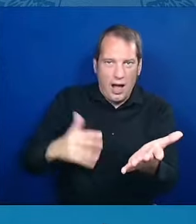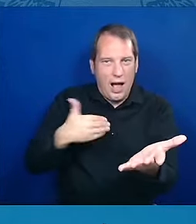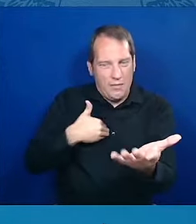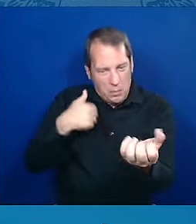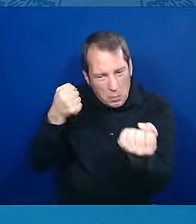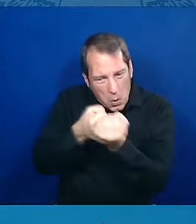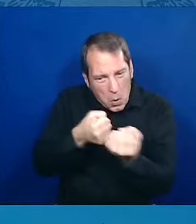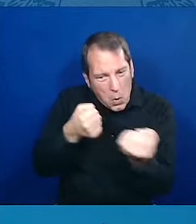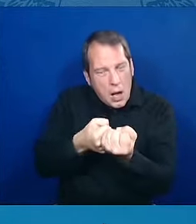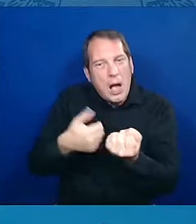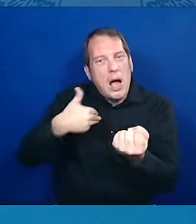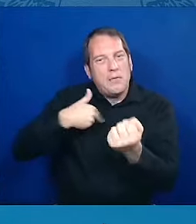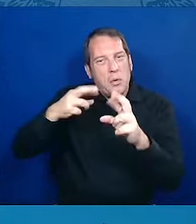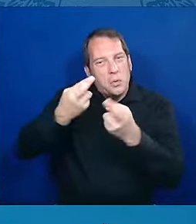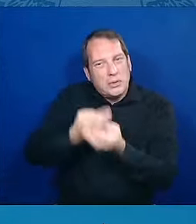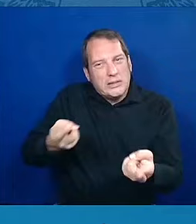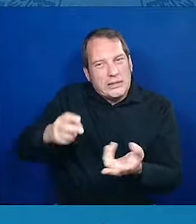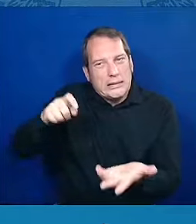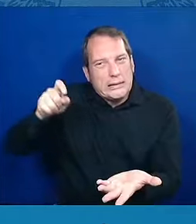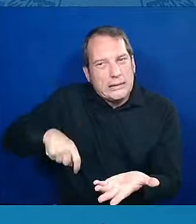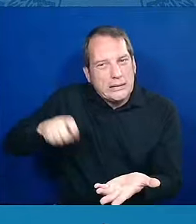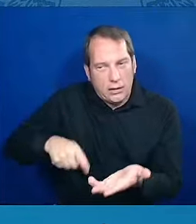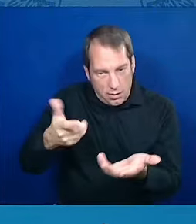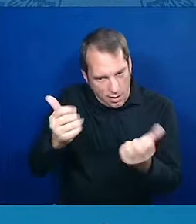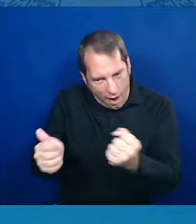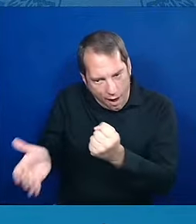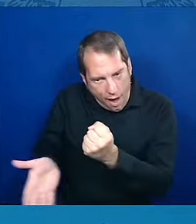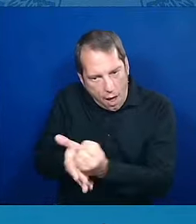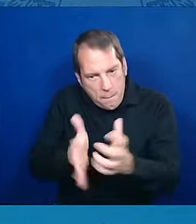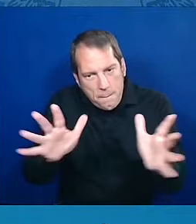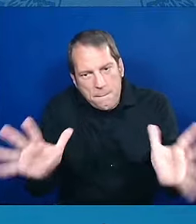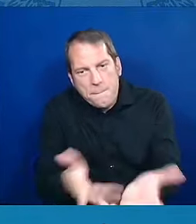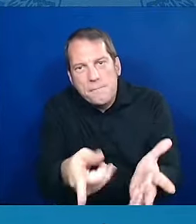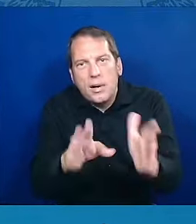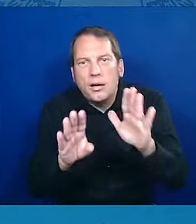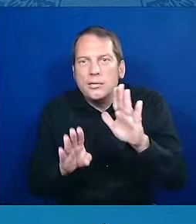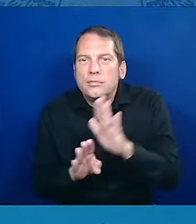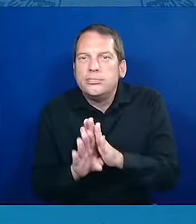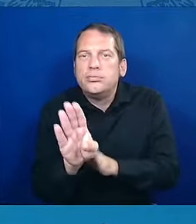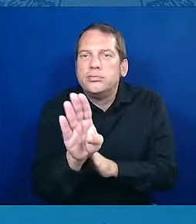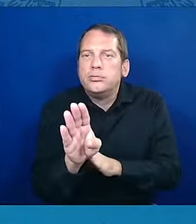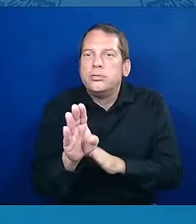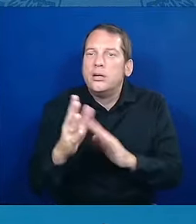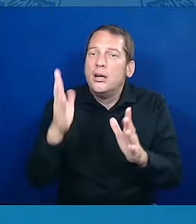to struggle with the burden of student loan debt.